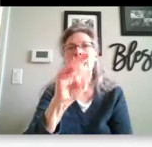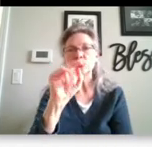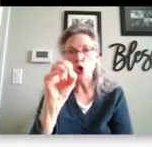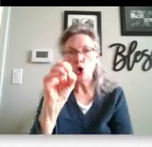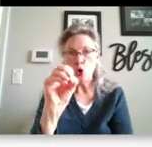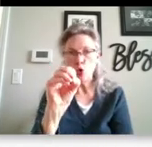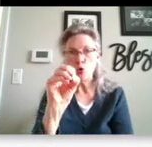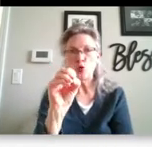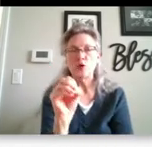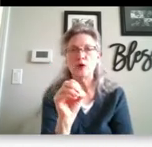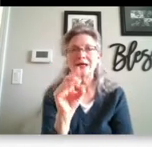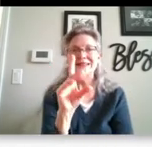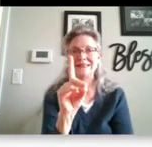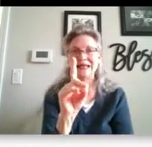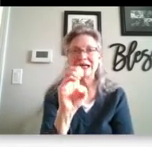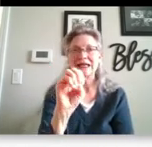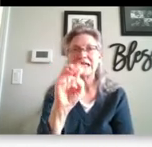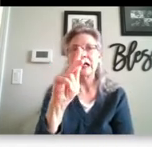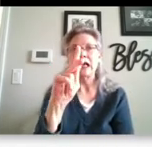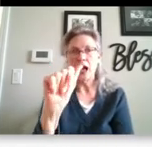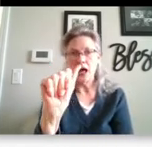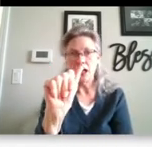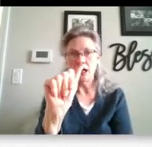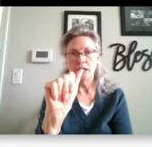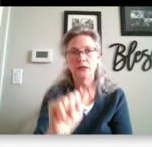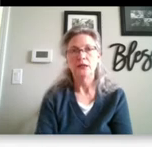King Henry doesn't is for deca,